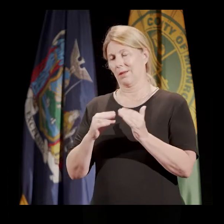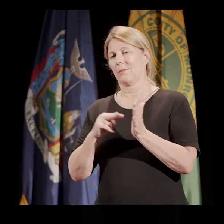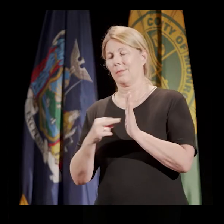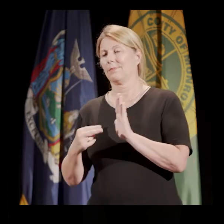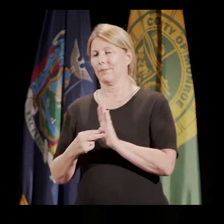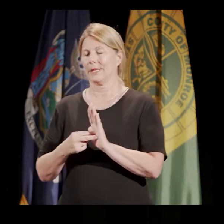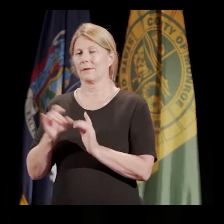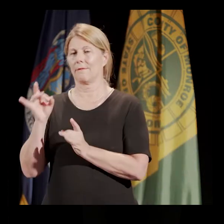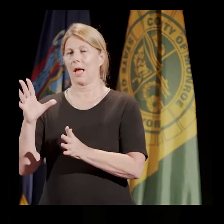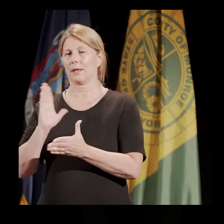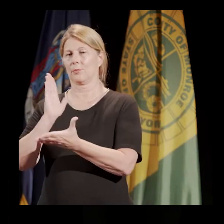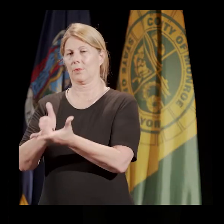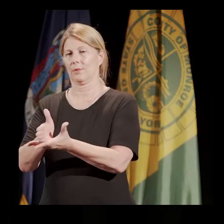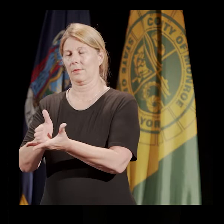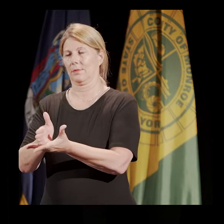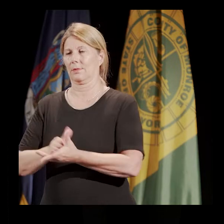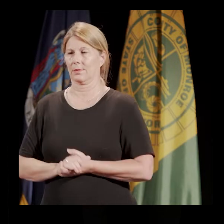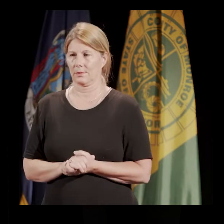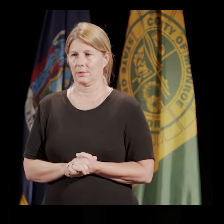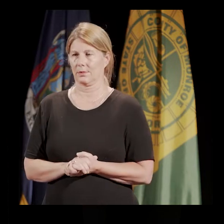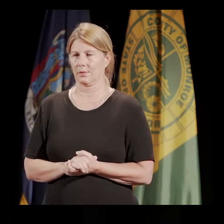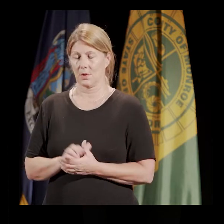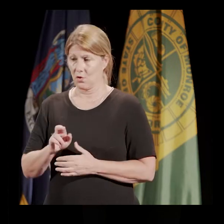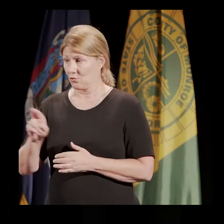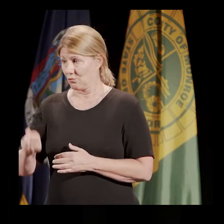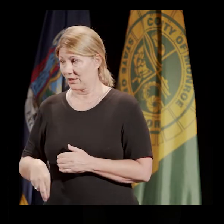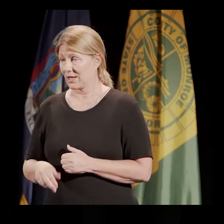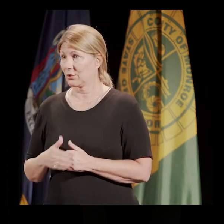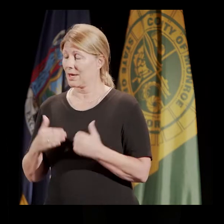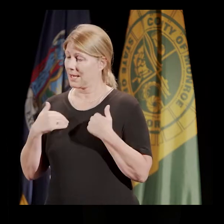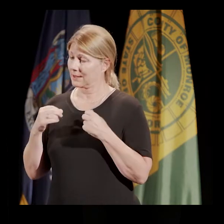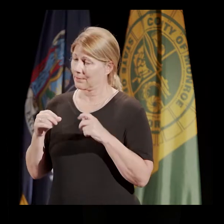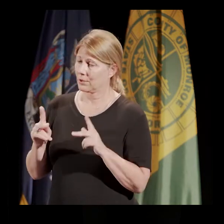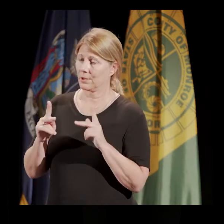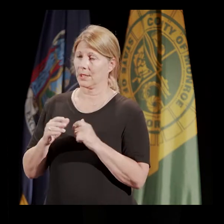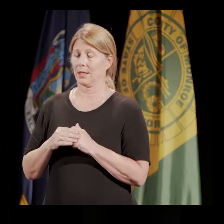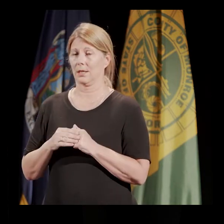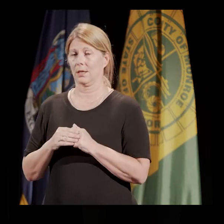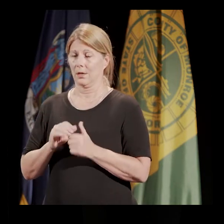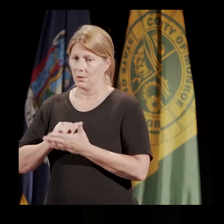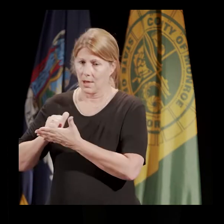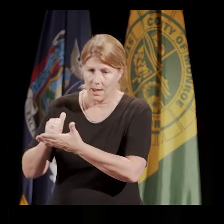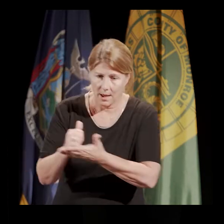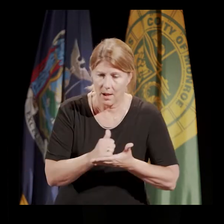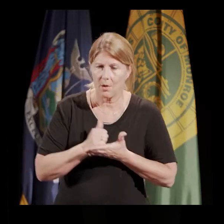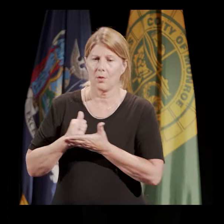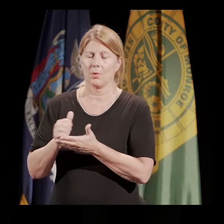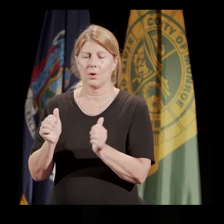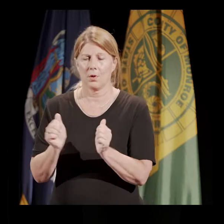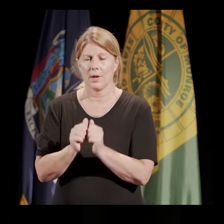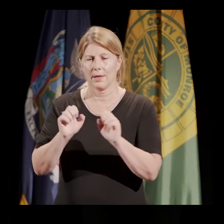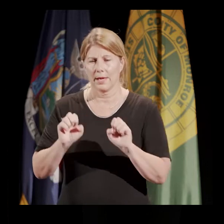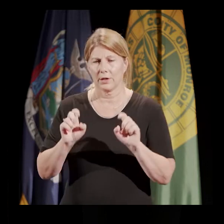Every child in Rochester deserves an opportunity to reach their full potential, and we are doing all we can to help them with educational enrichment